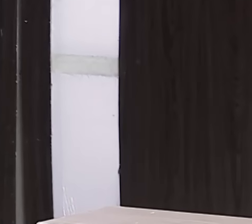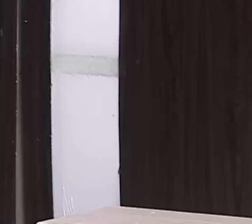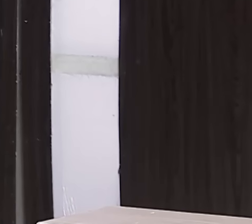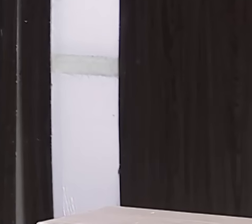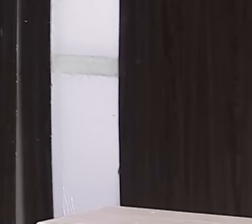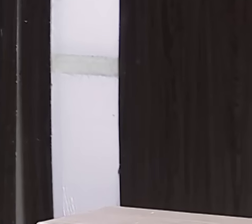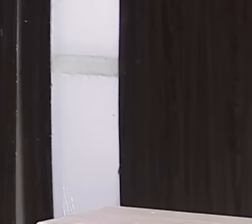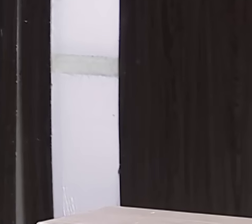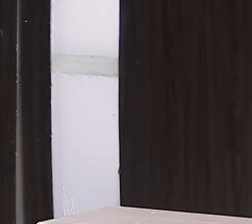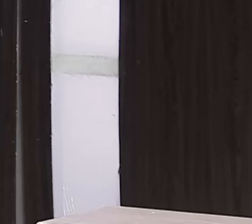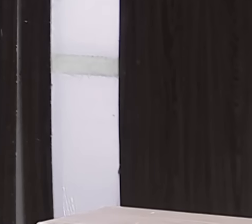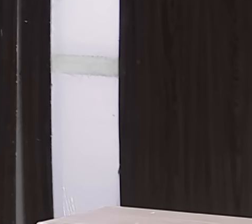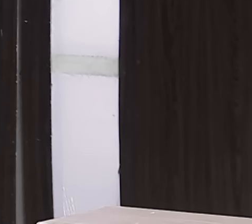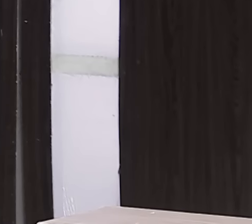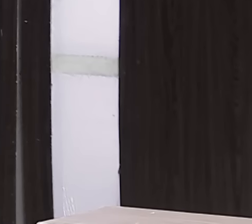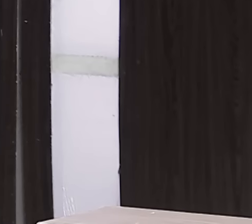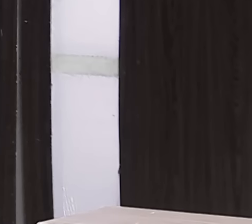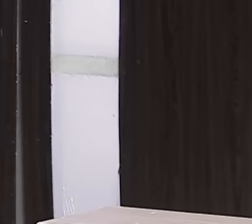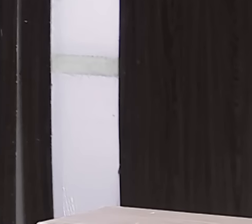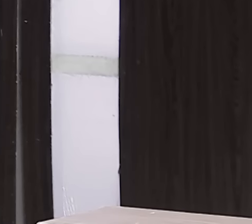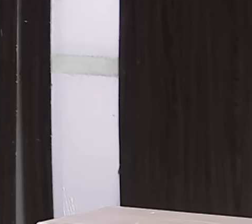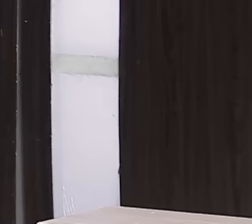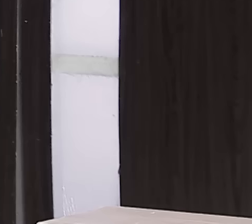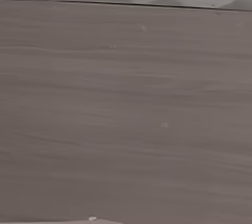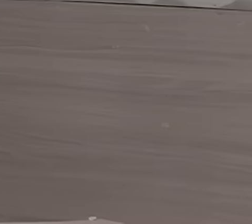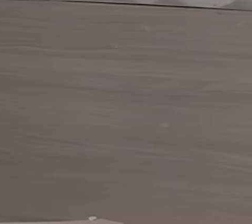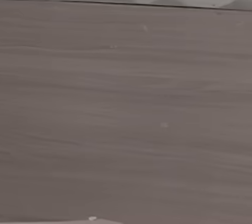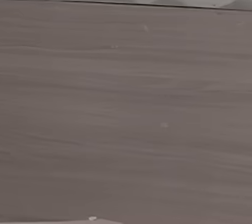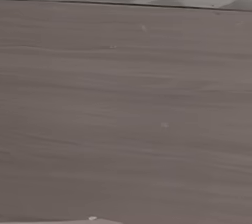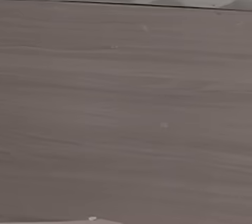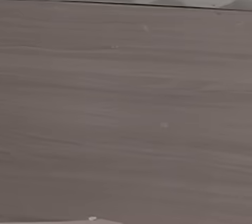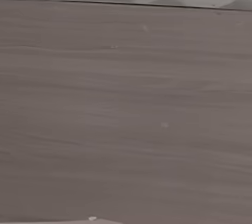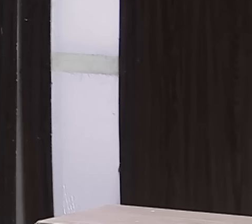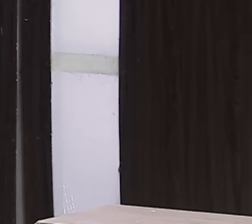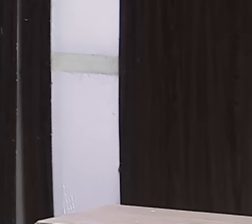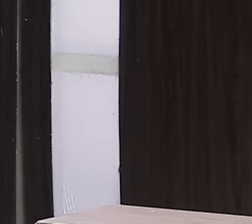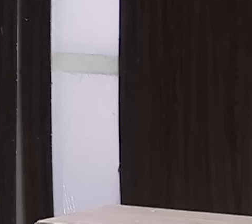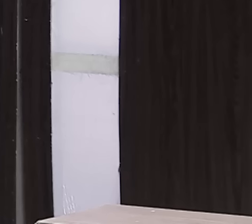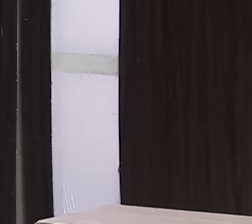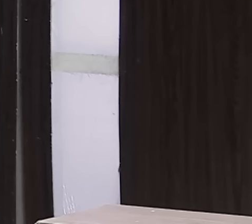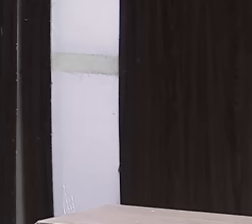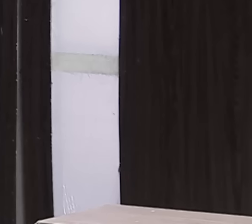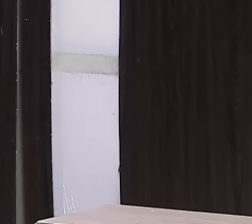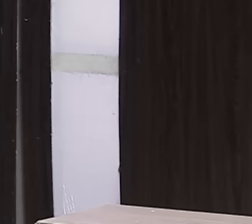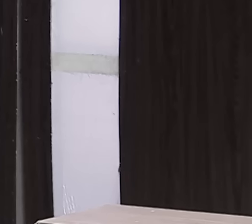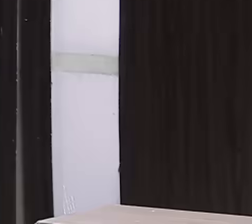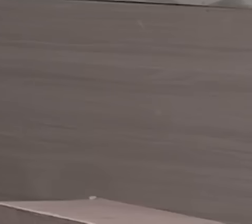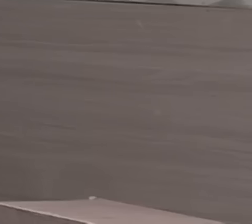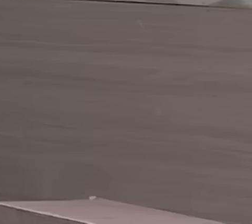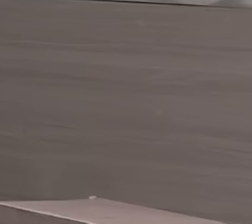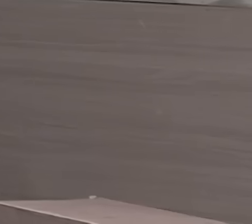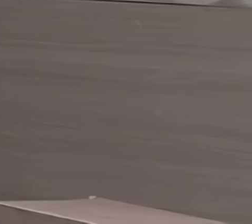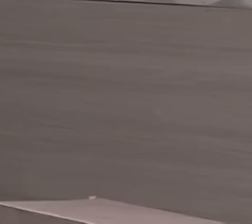after he stopped renewing his rent over a year ago. He alleges that the defendant refused to quit and refused to pay his rent.